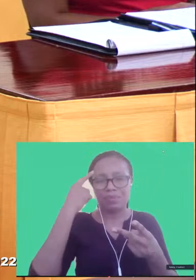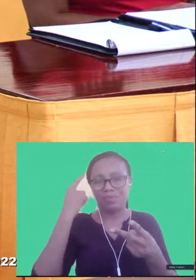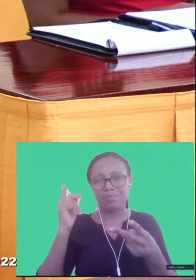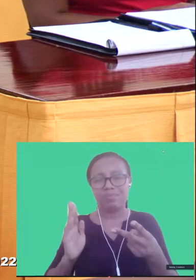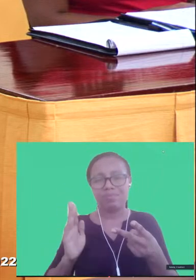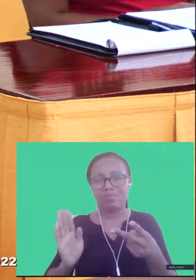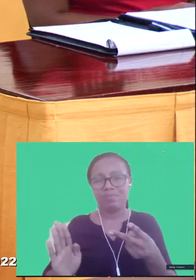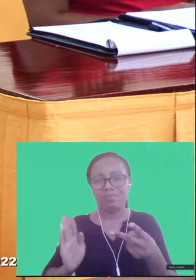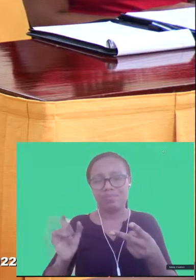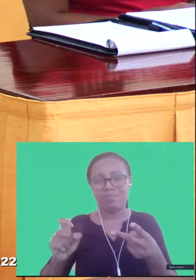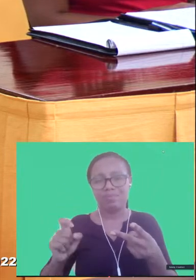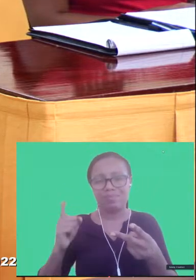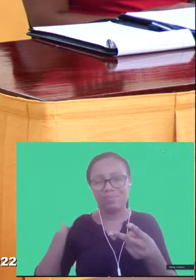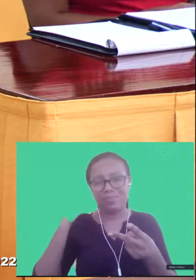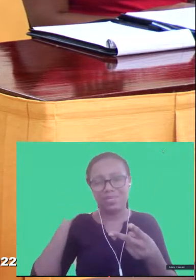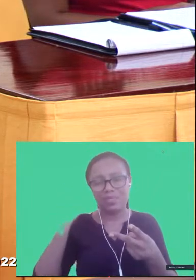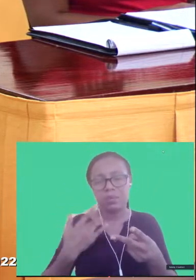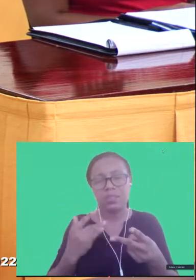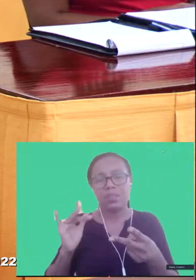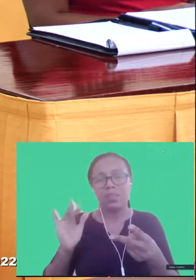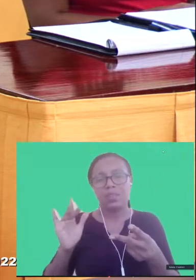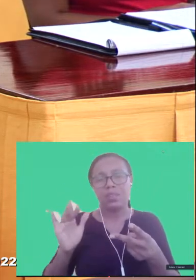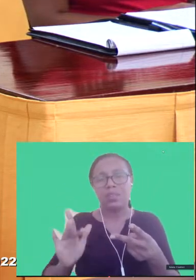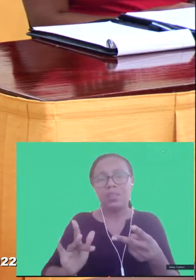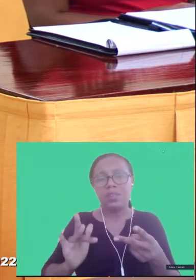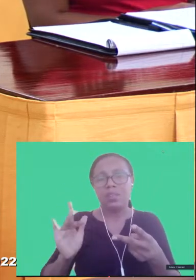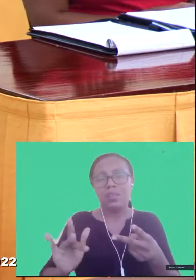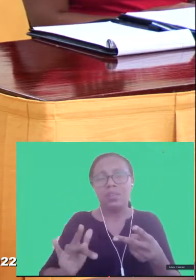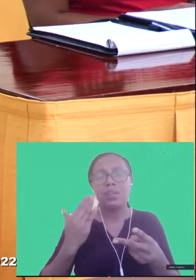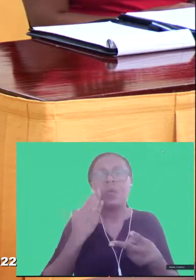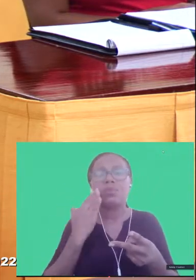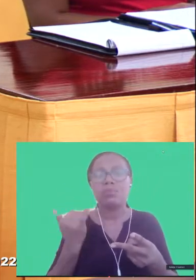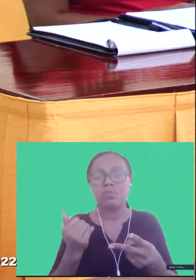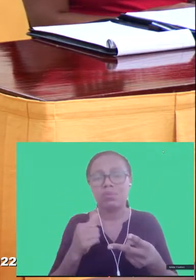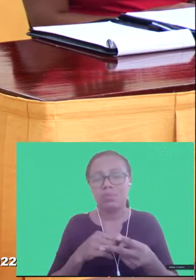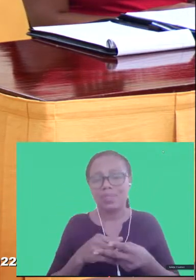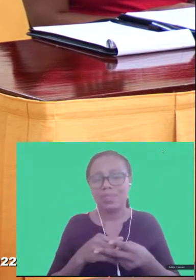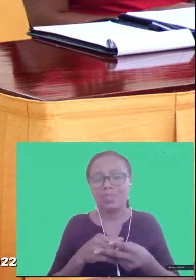has plagued Barbadians. Certainly I've seen it in my constituency